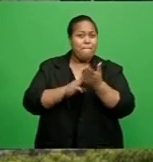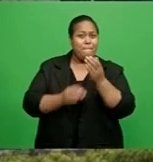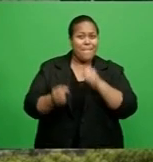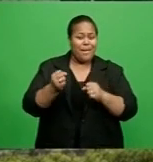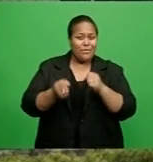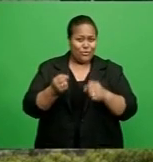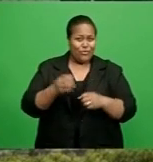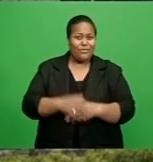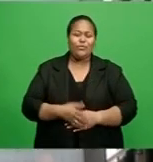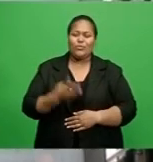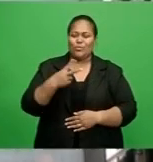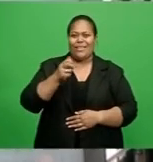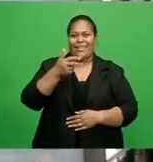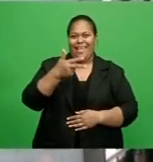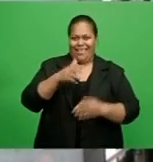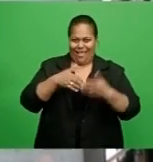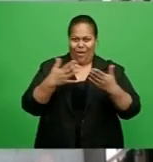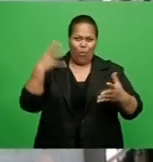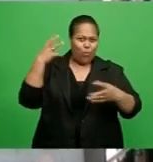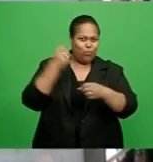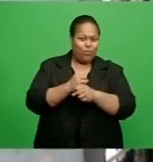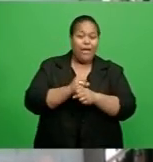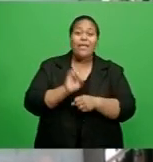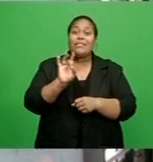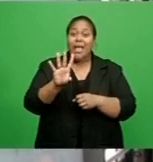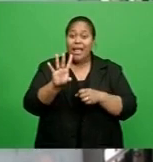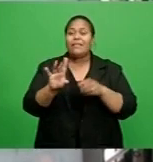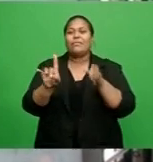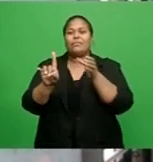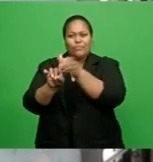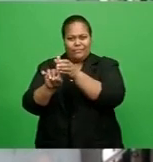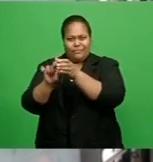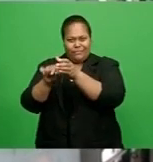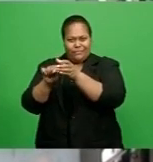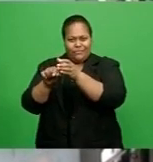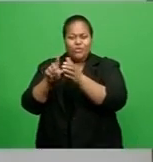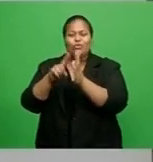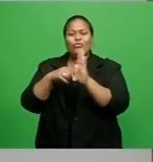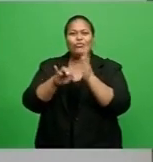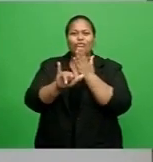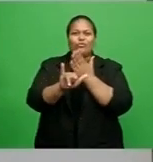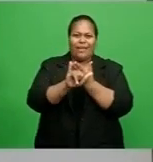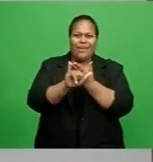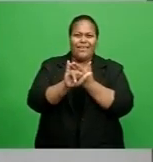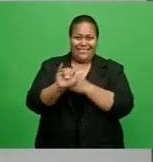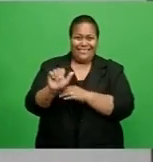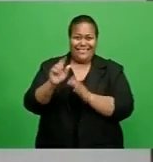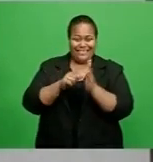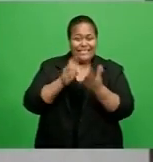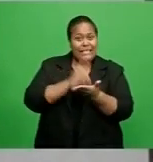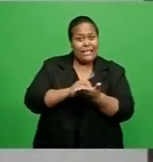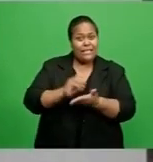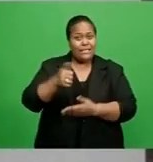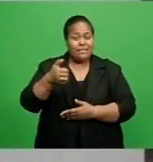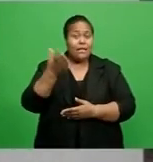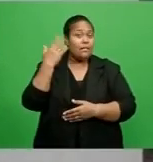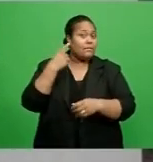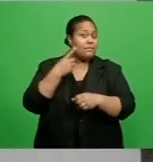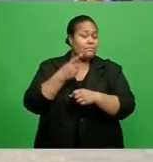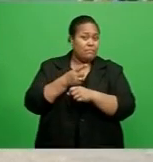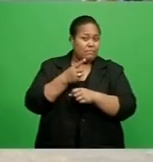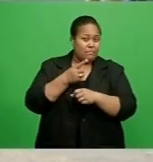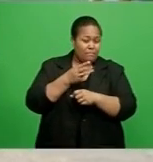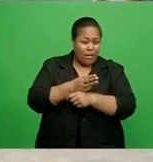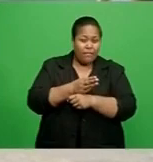28. 10 have been border quarantine cases reported since July 6th. As announced last month, there was 1 death and 2